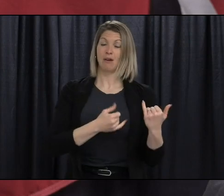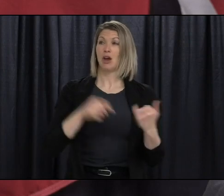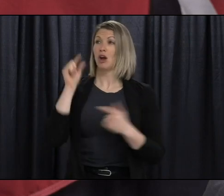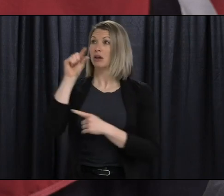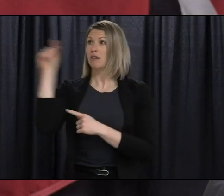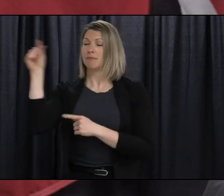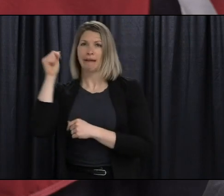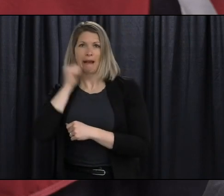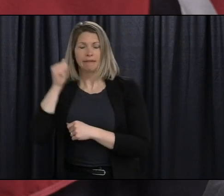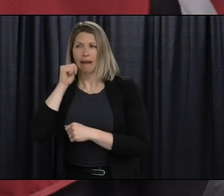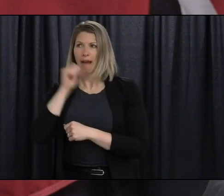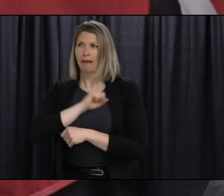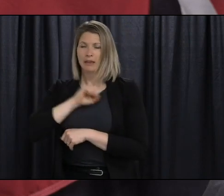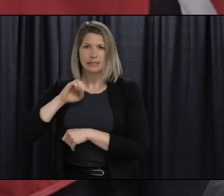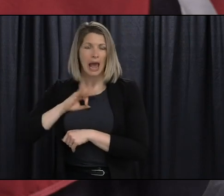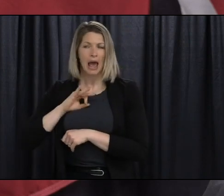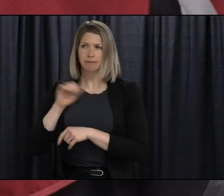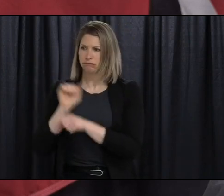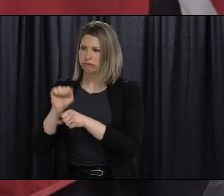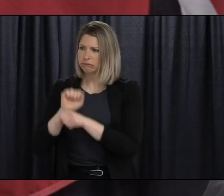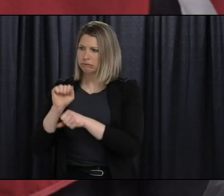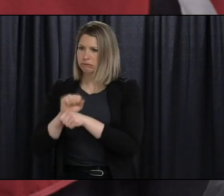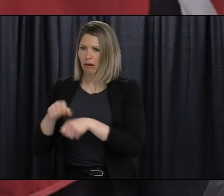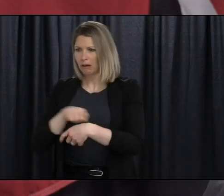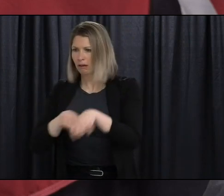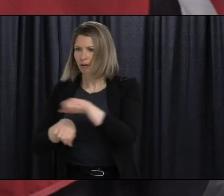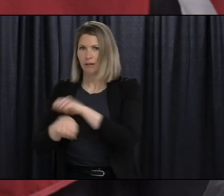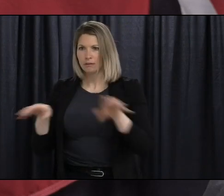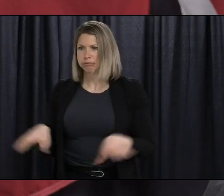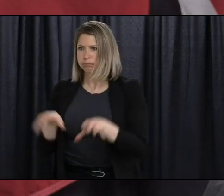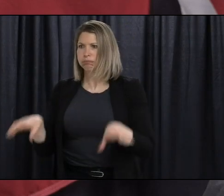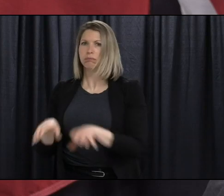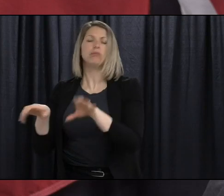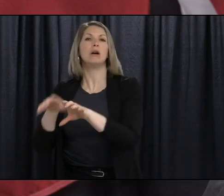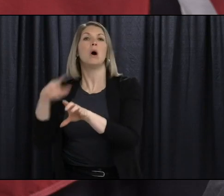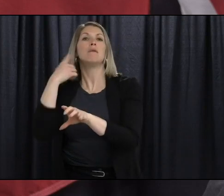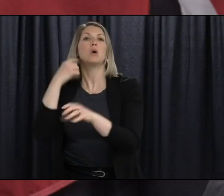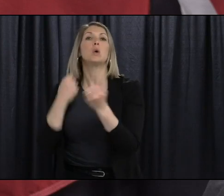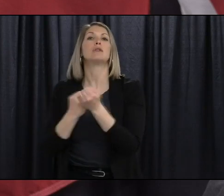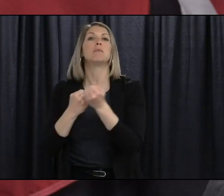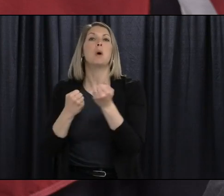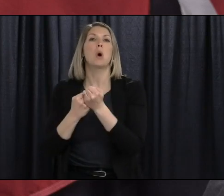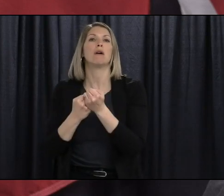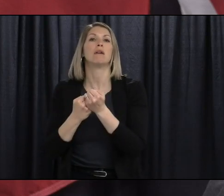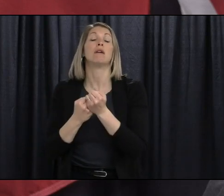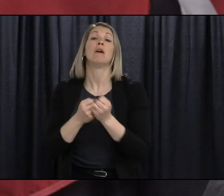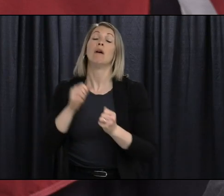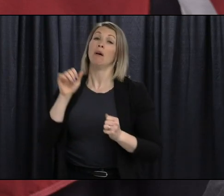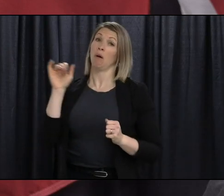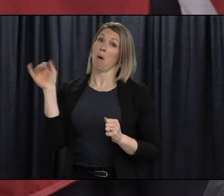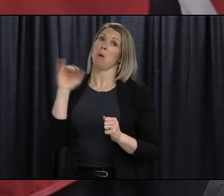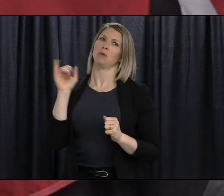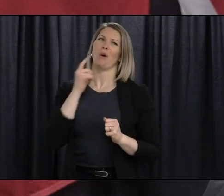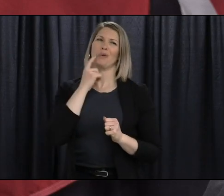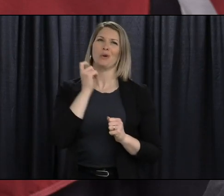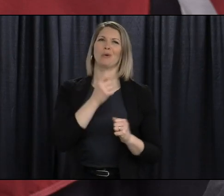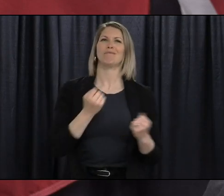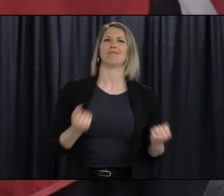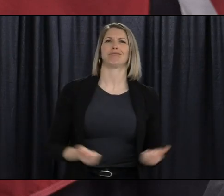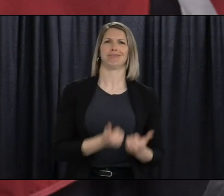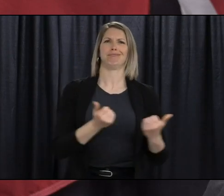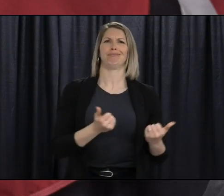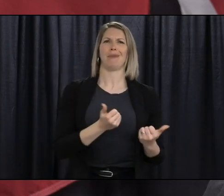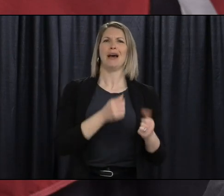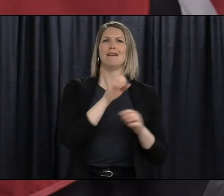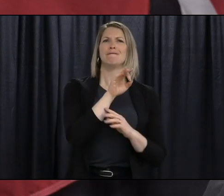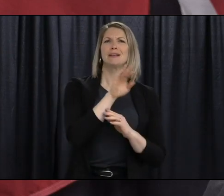and day out to put guidelines and financial supports in place, I've noticed many positive posts and pictures that we've